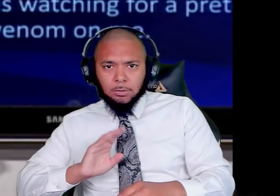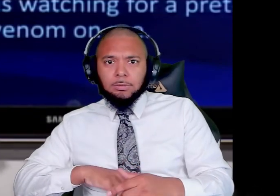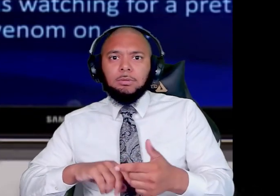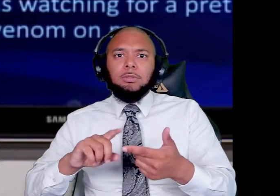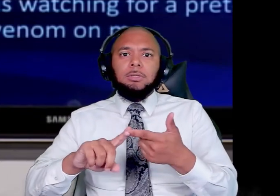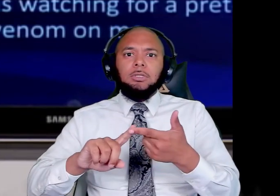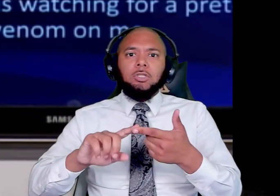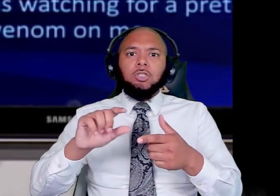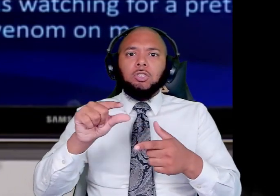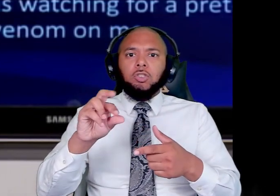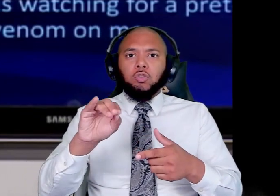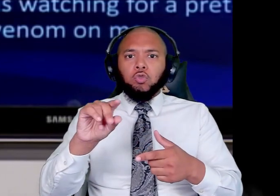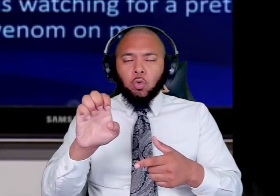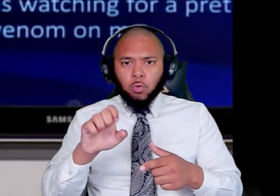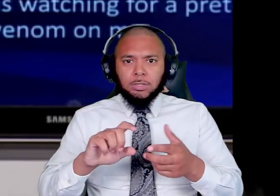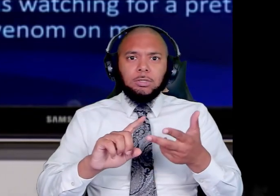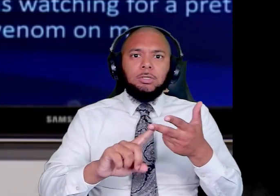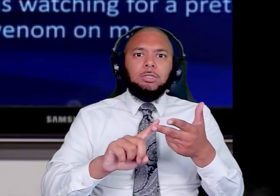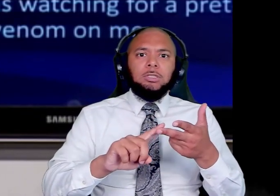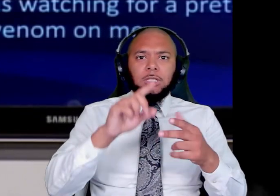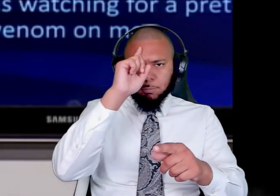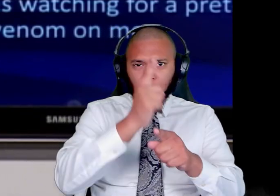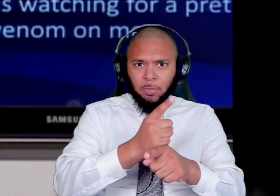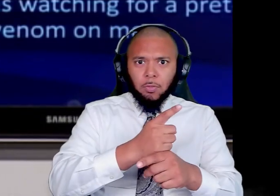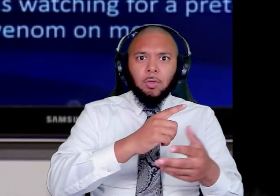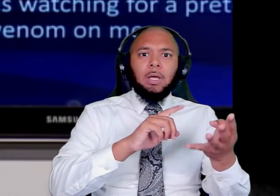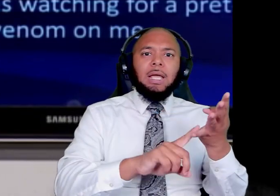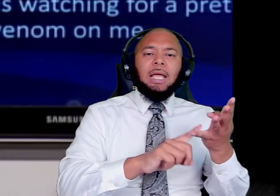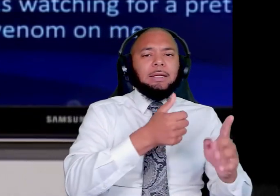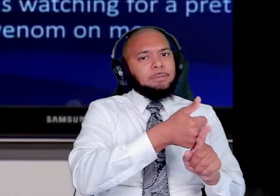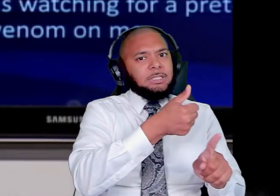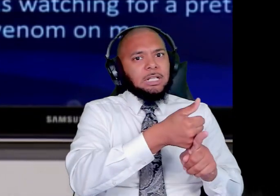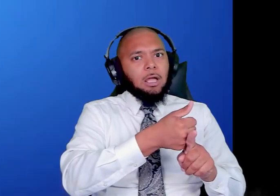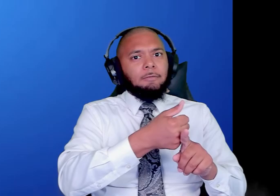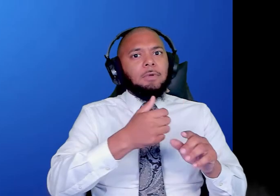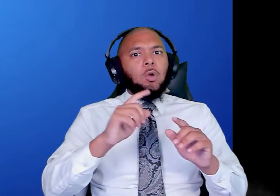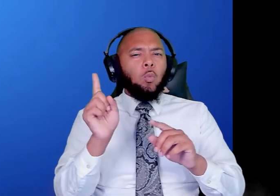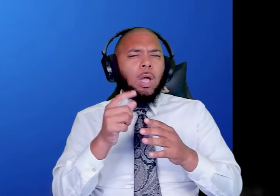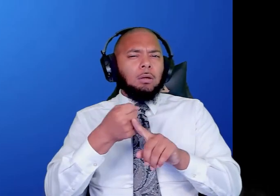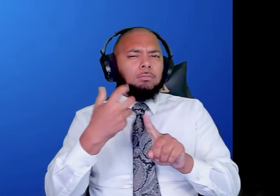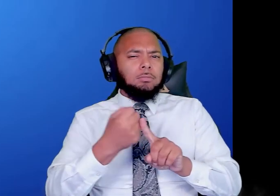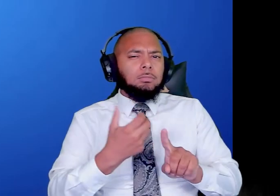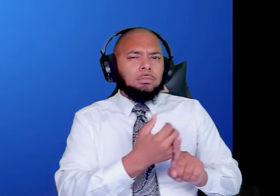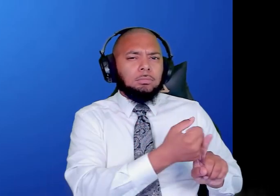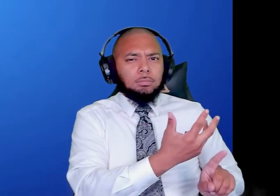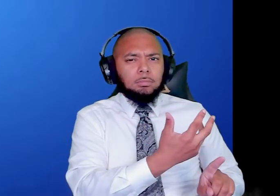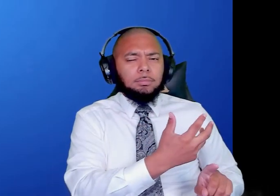friend George, of his brother, and of himself.